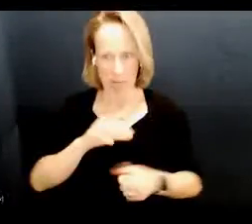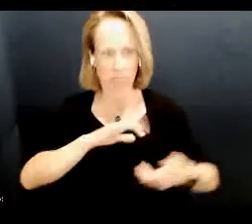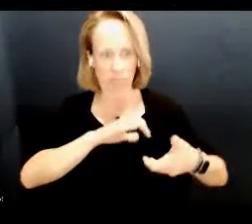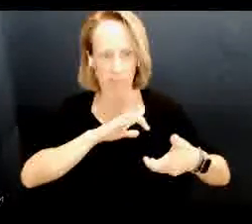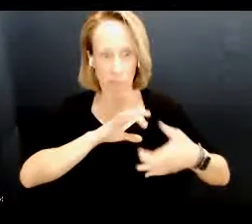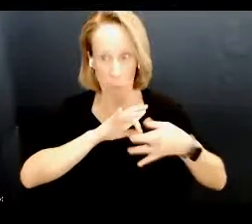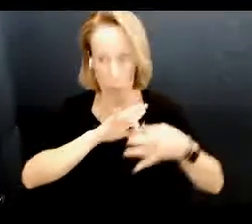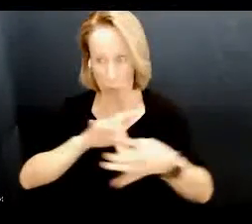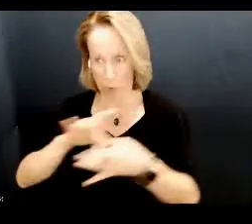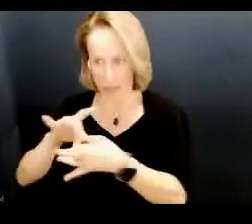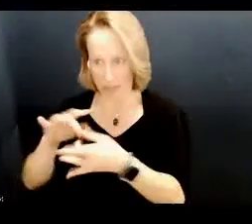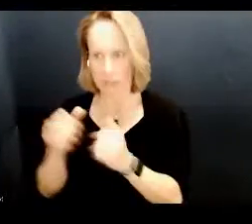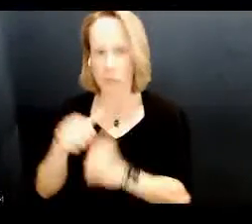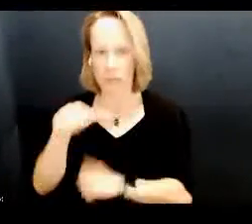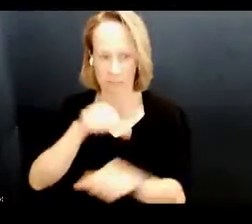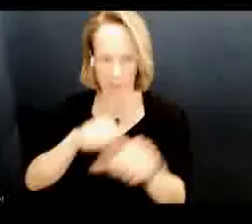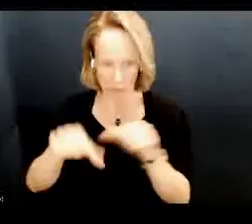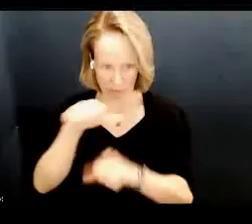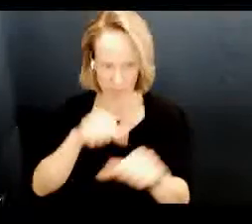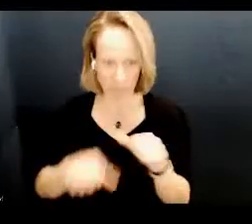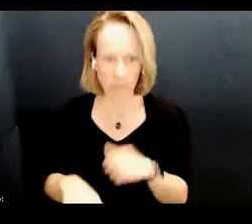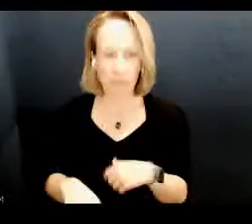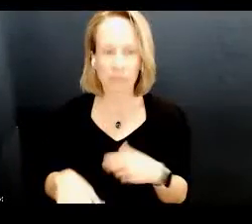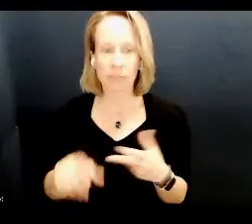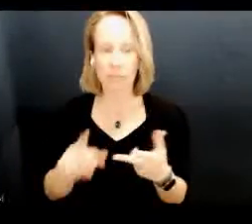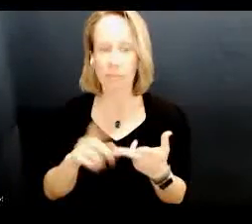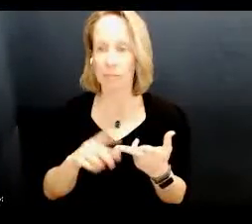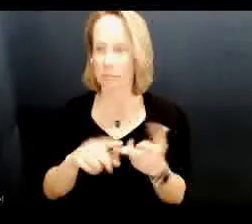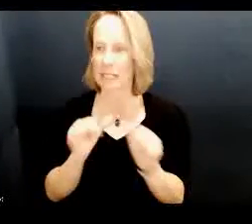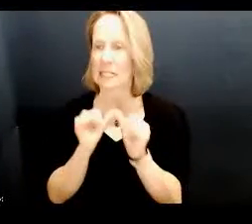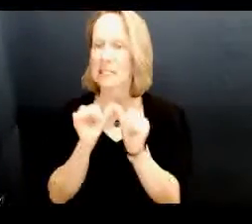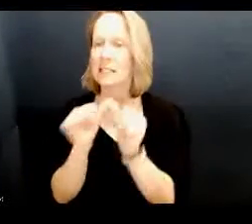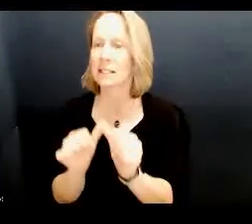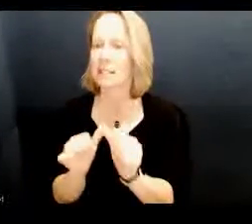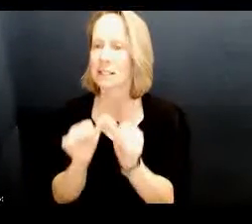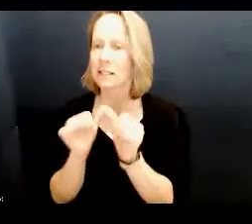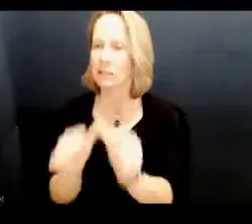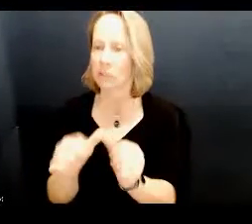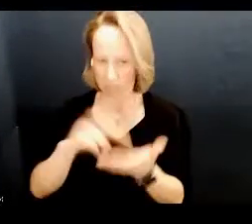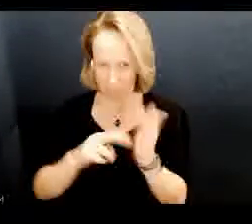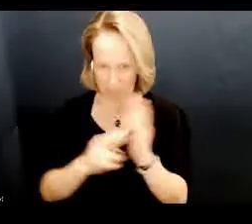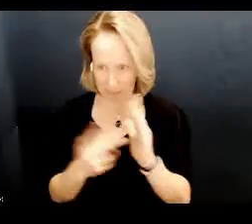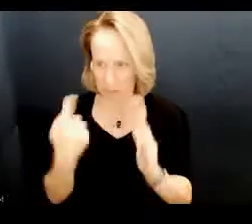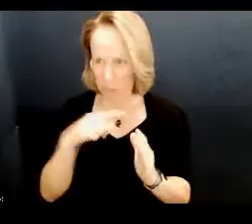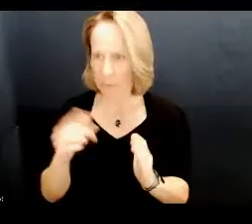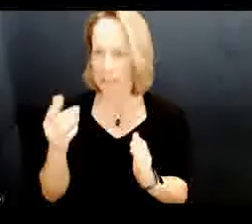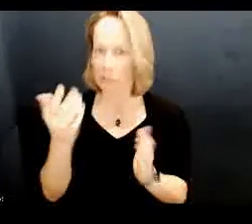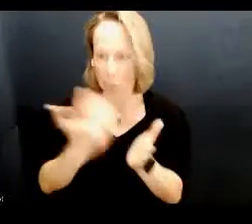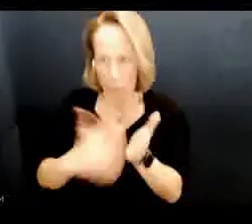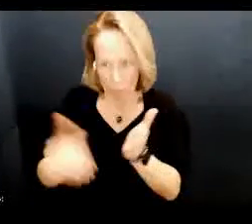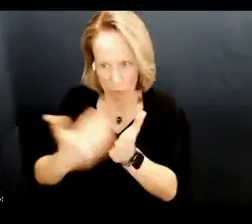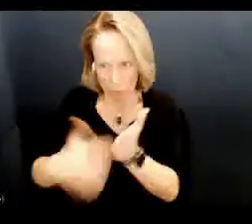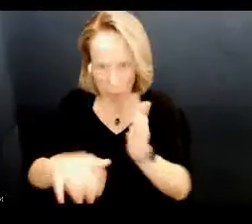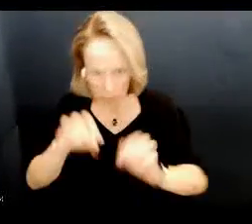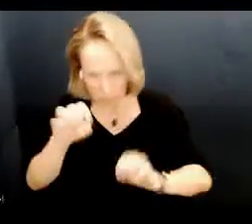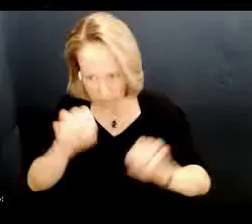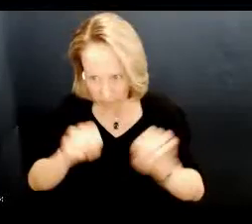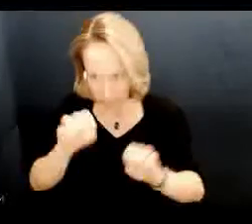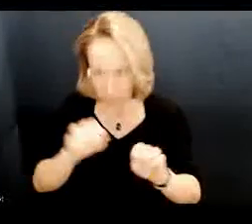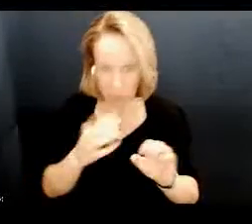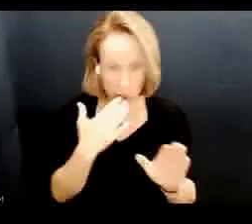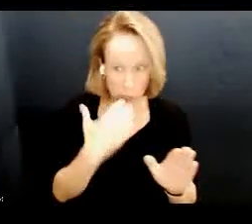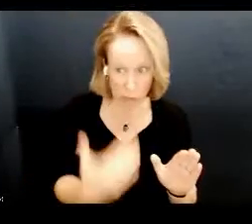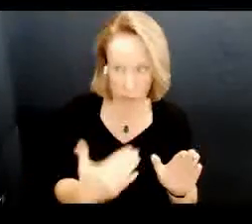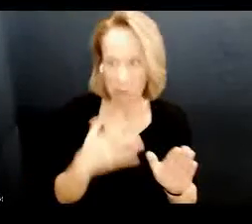It's continuous, so we are constantly evaluating the SART's impact, revisiting the protocol, and it's a continuous cycle. It's